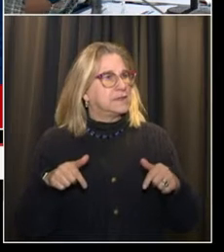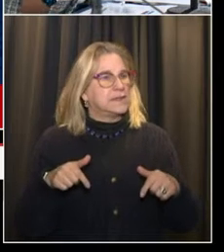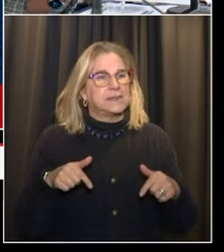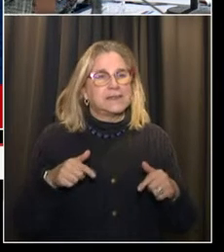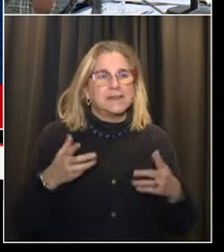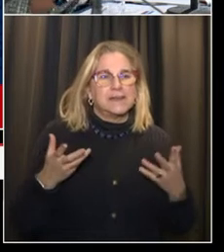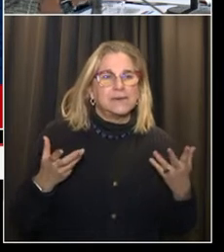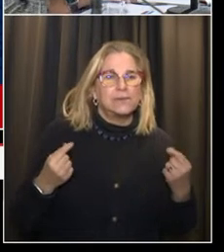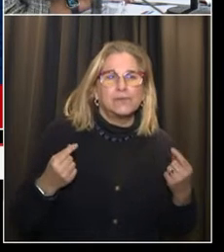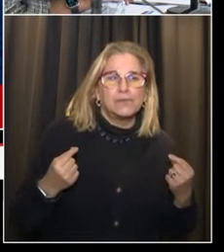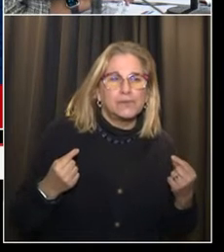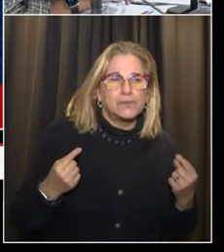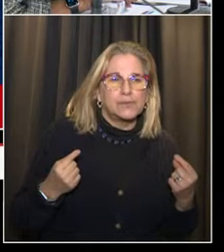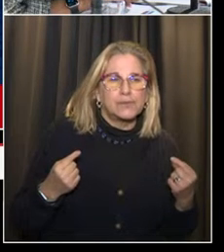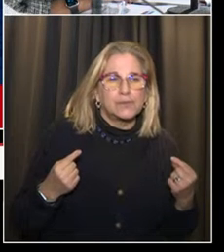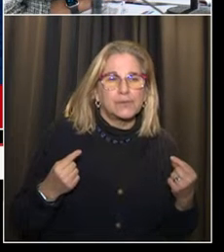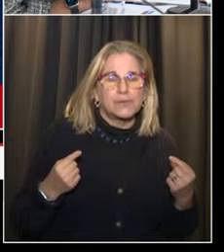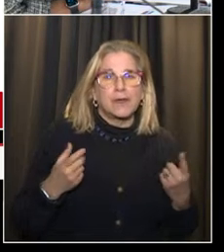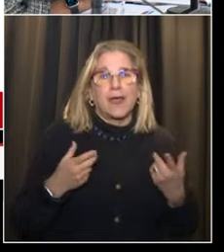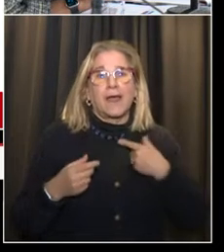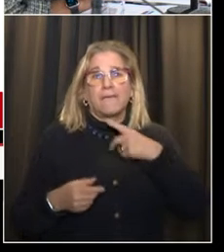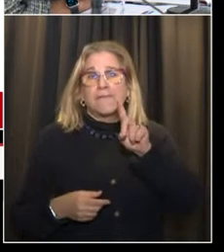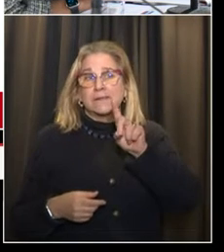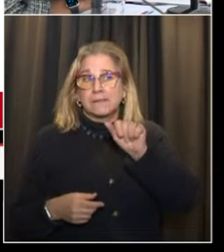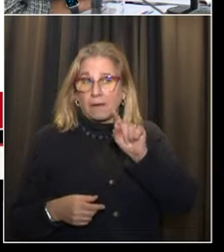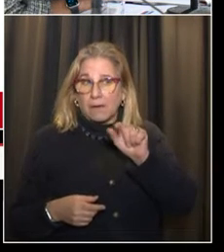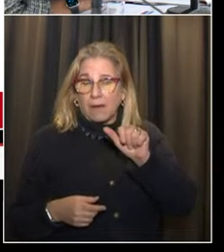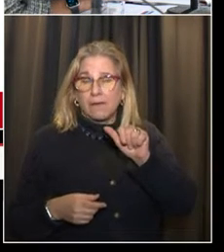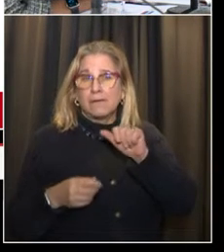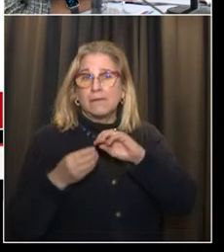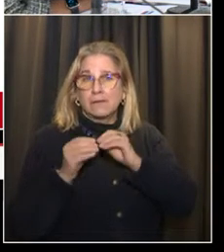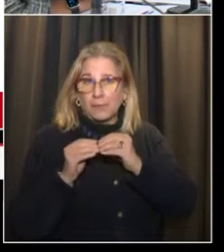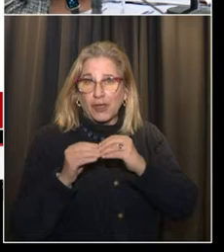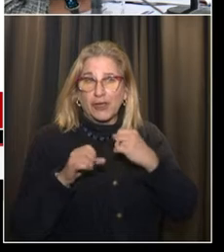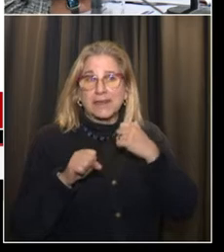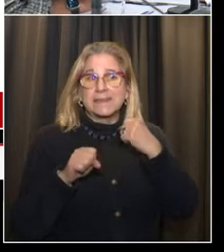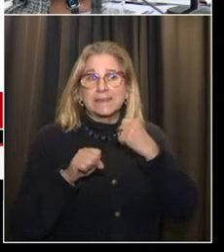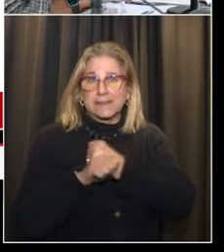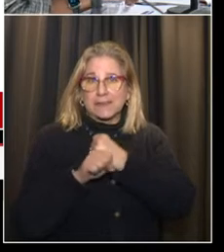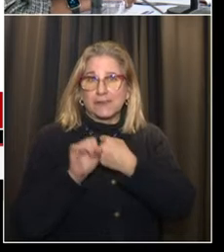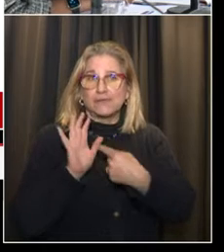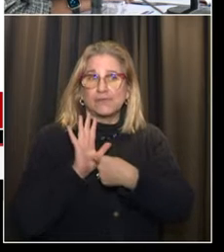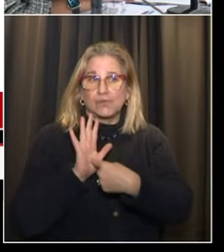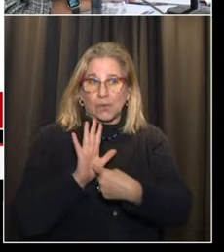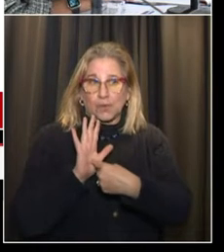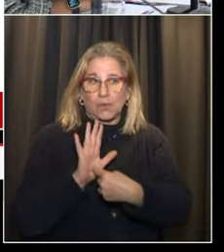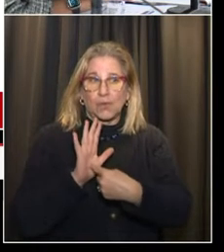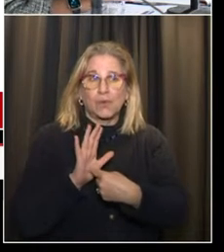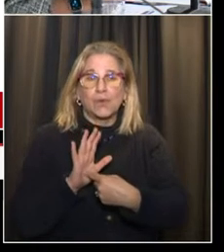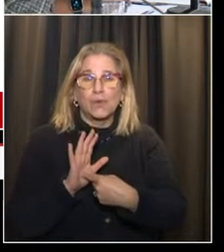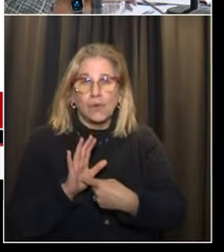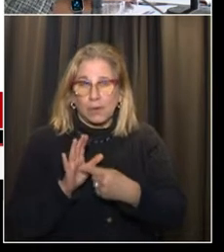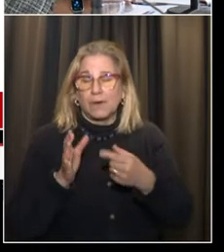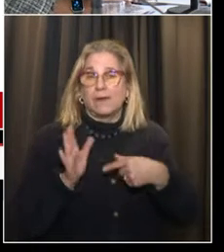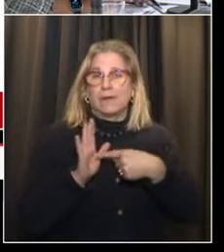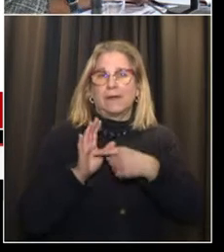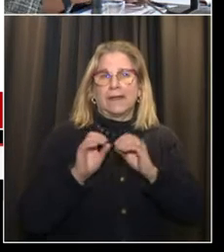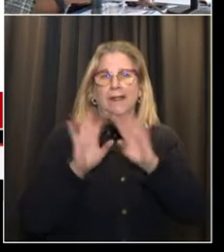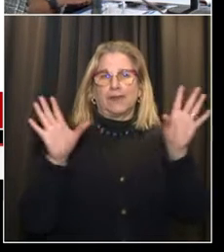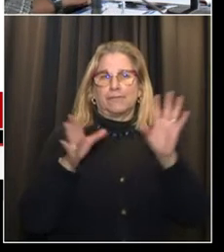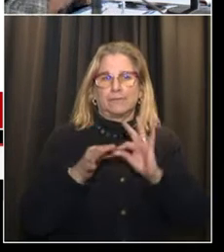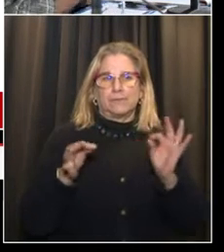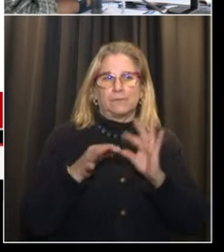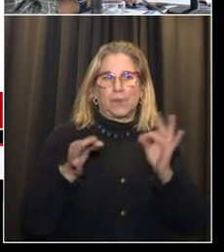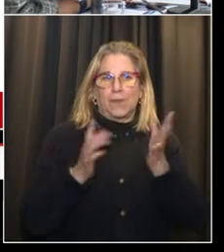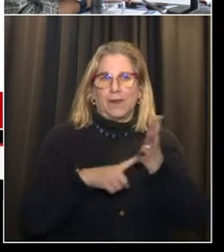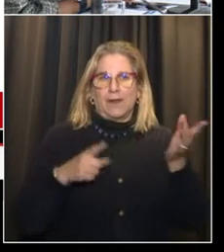data tells a story, but not the full story, because we never want to, we're always mindful of the individual experience of our residents as